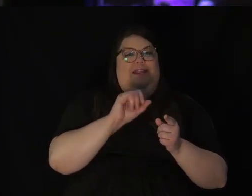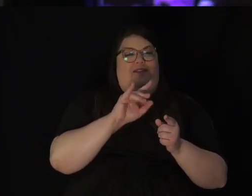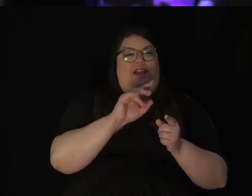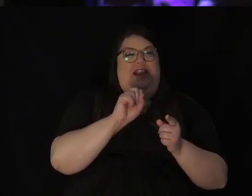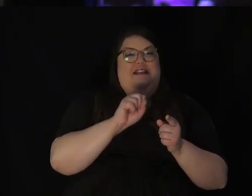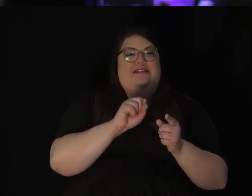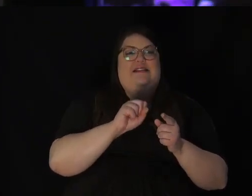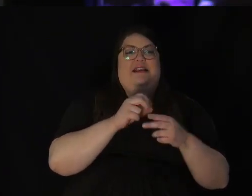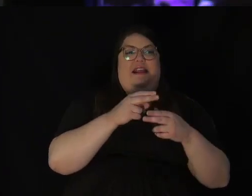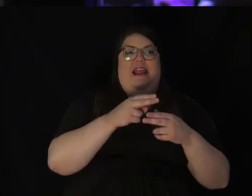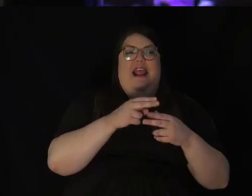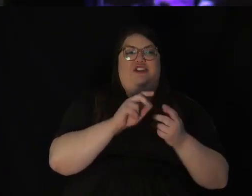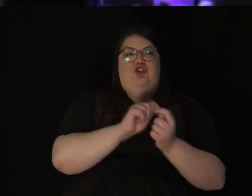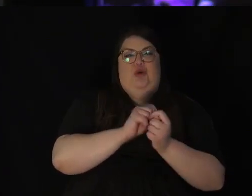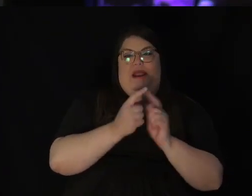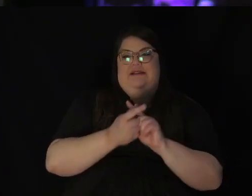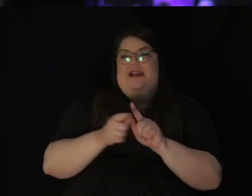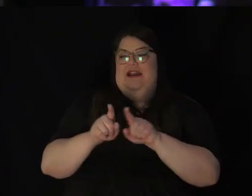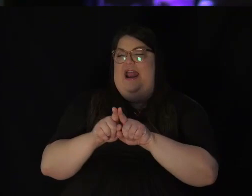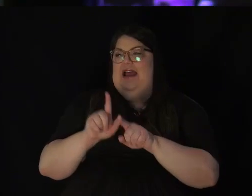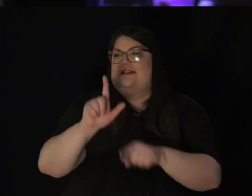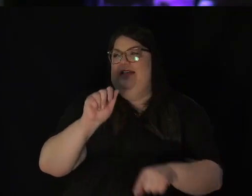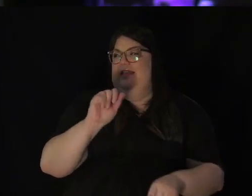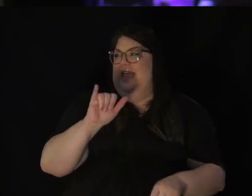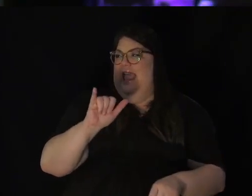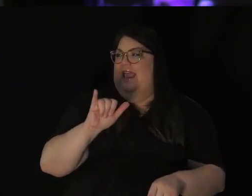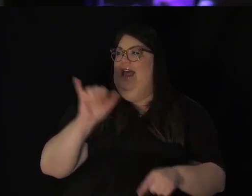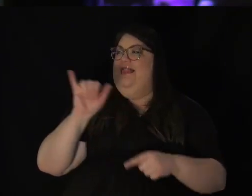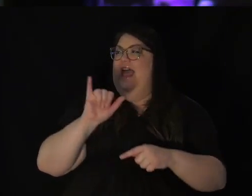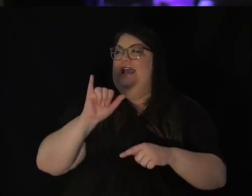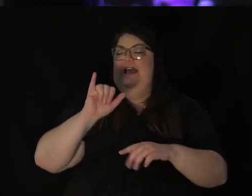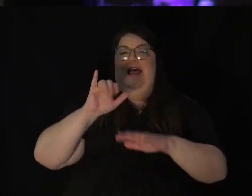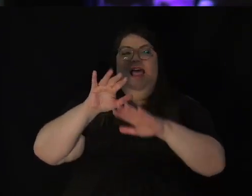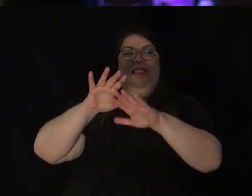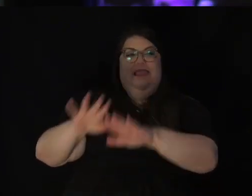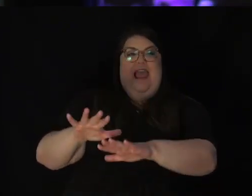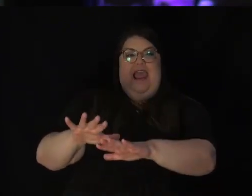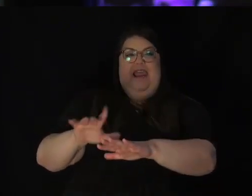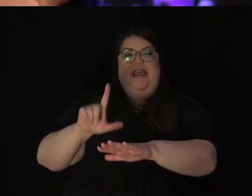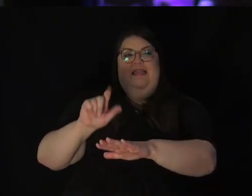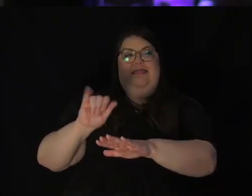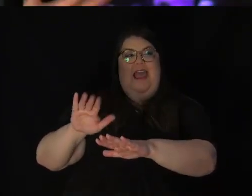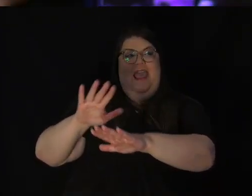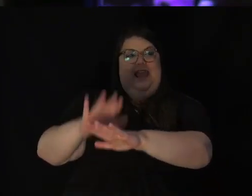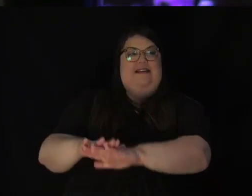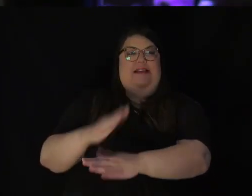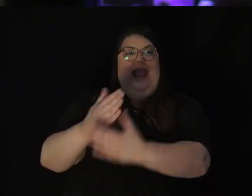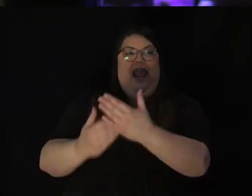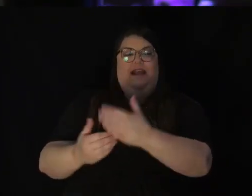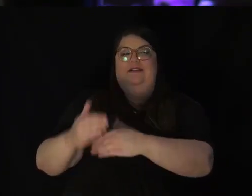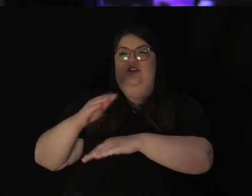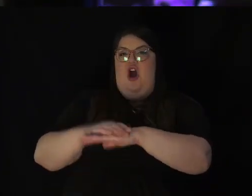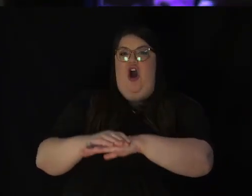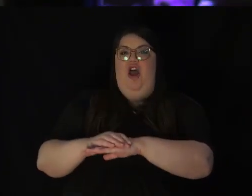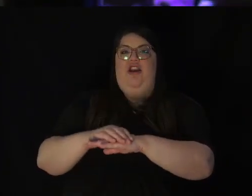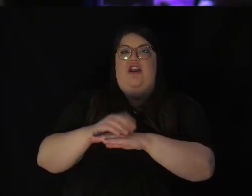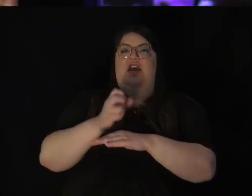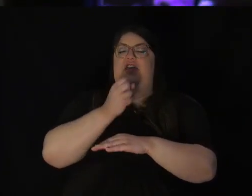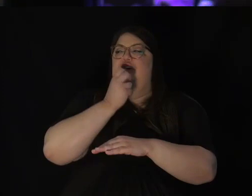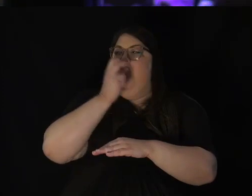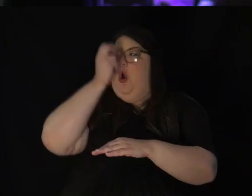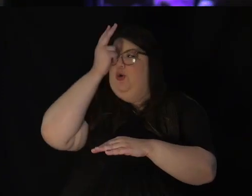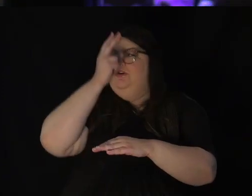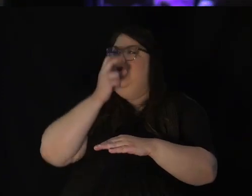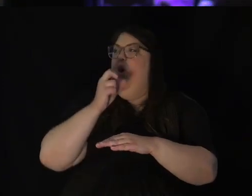the priest lays his hands on the goat or the bull or the scapegoat, transferring the sin of